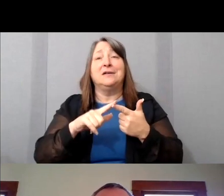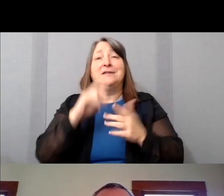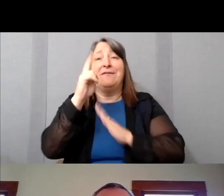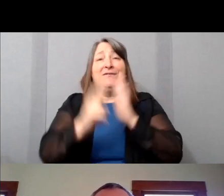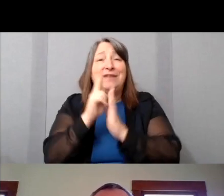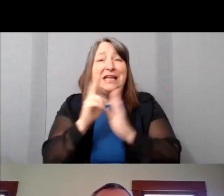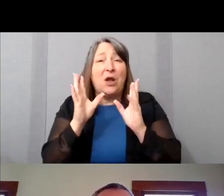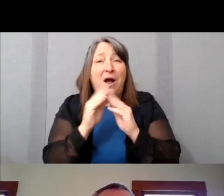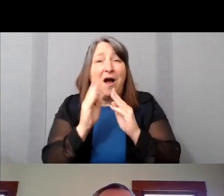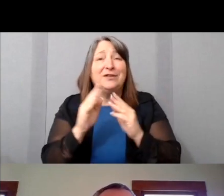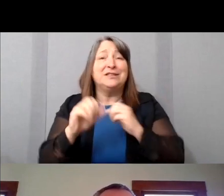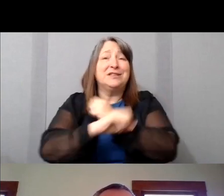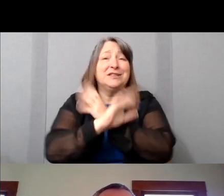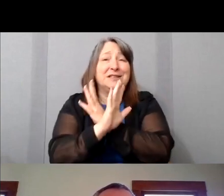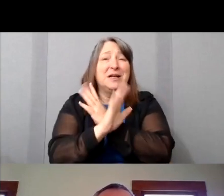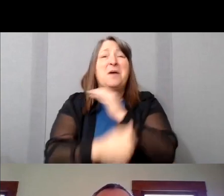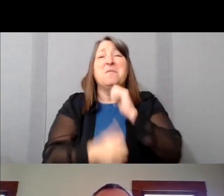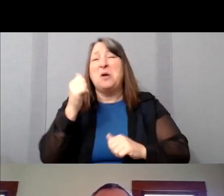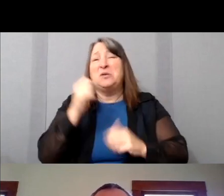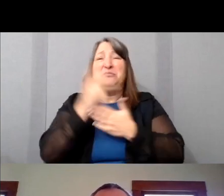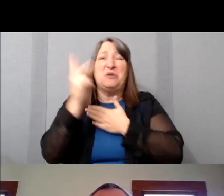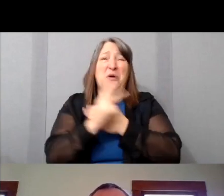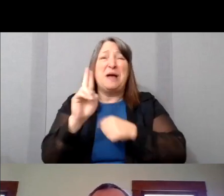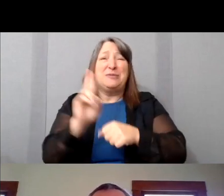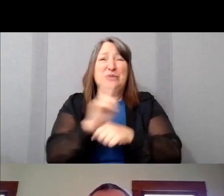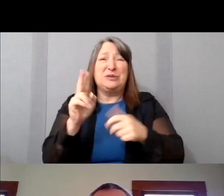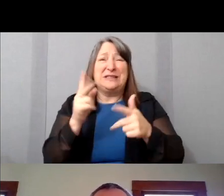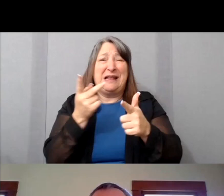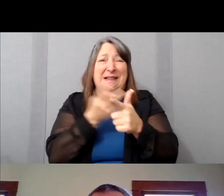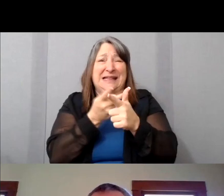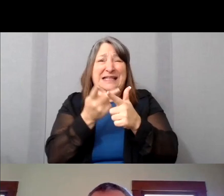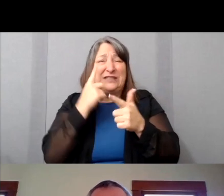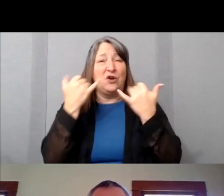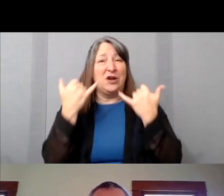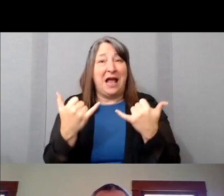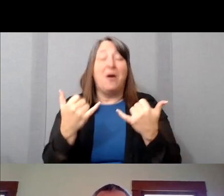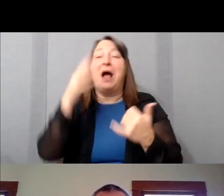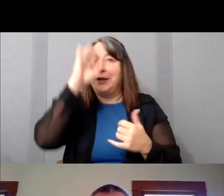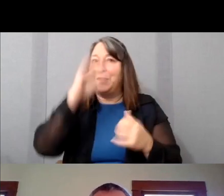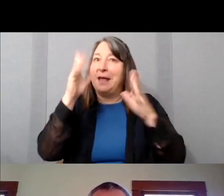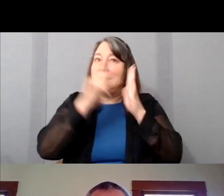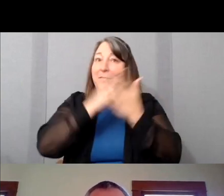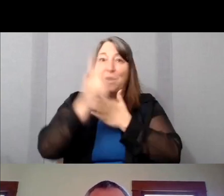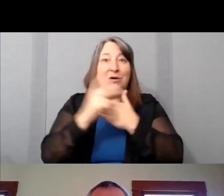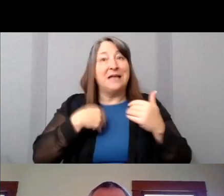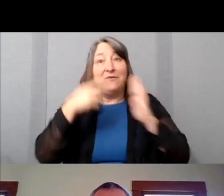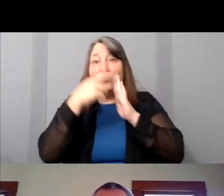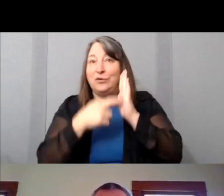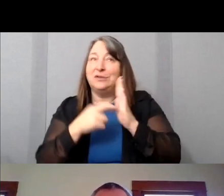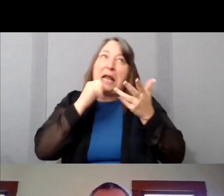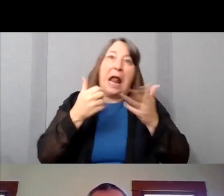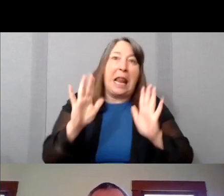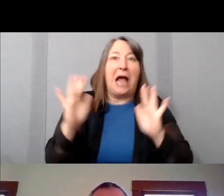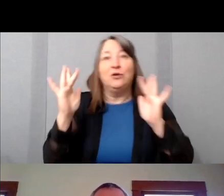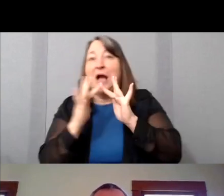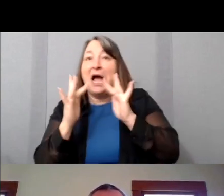most programs can get by with these for now. I know a lot of programs had rules around you weren't allowed to contact your